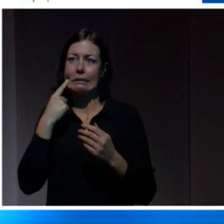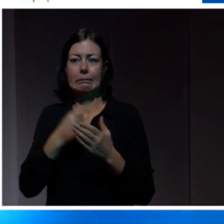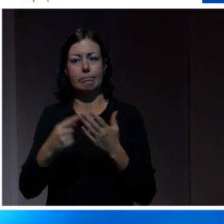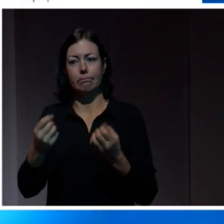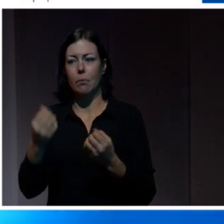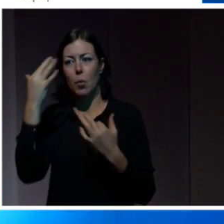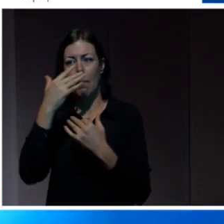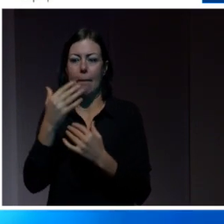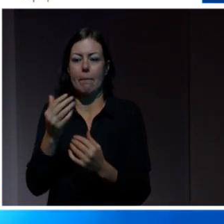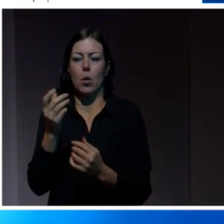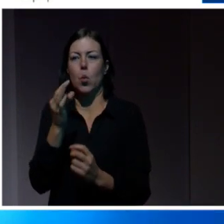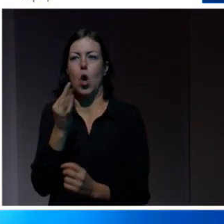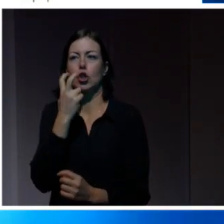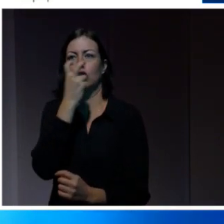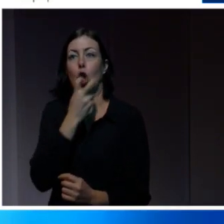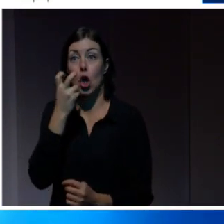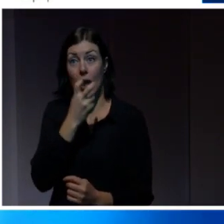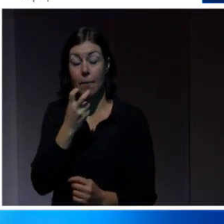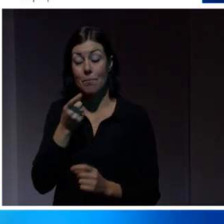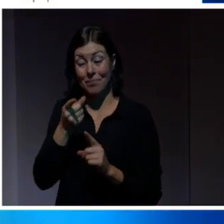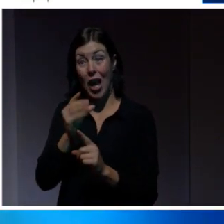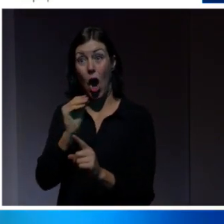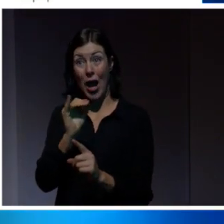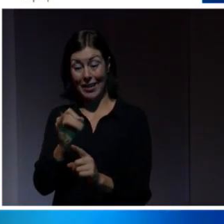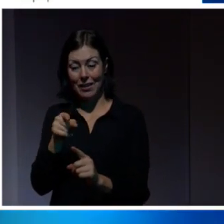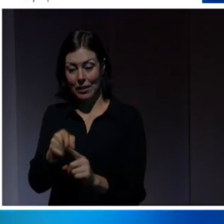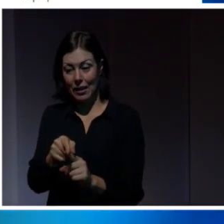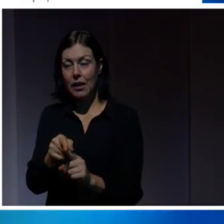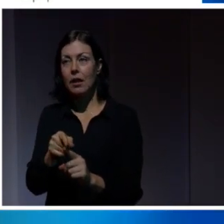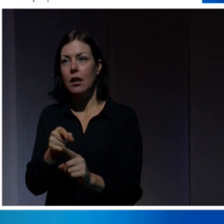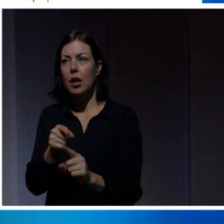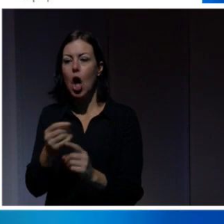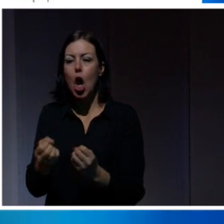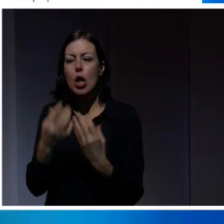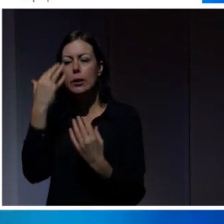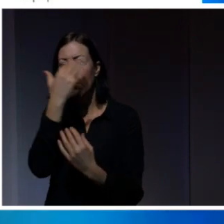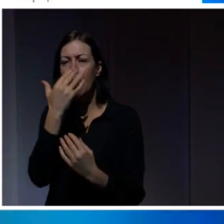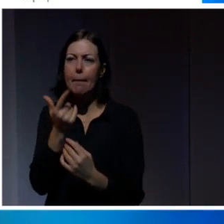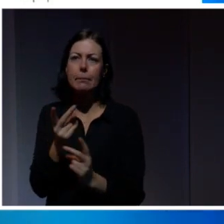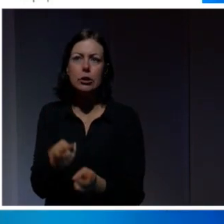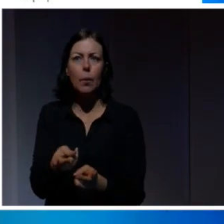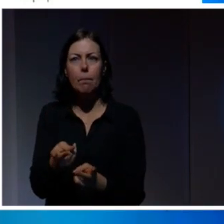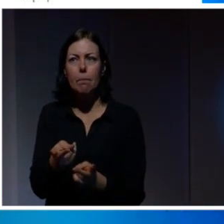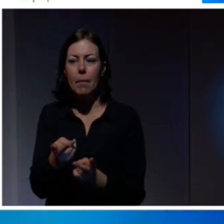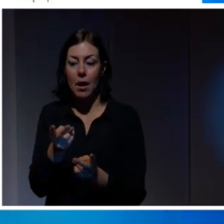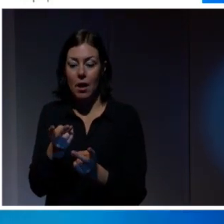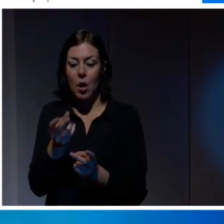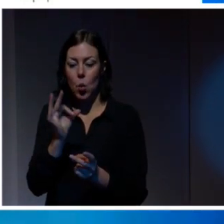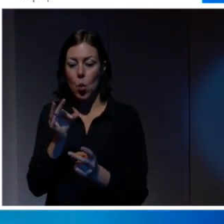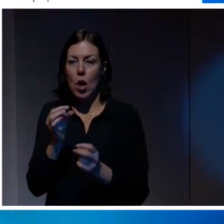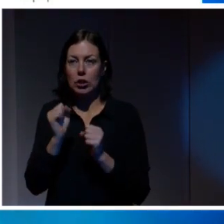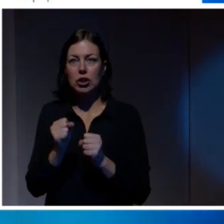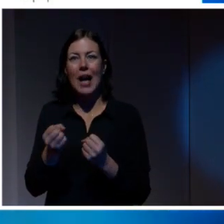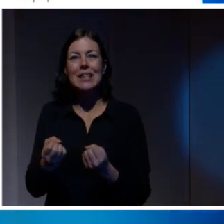is doing, and what I'm showing you here, is an AI that can solve problems like playing chess, which